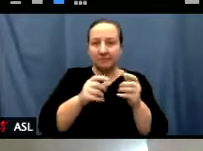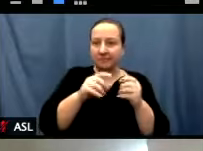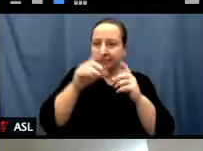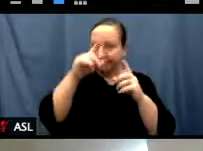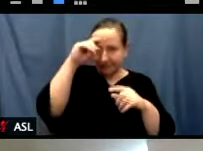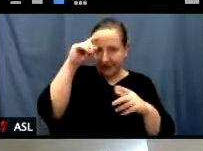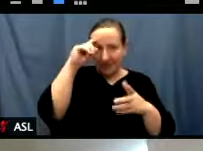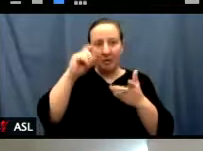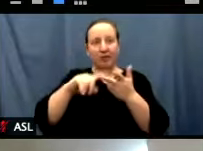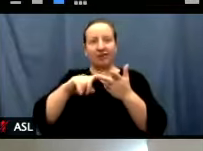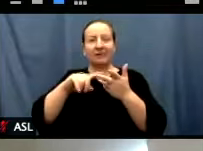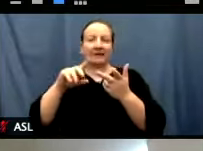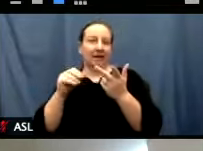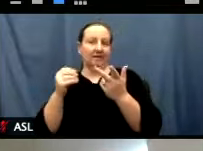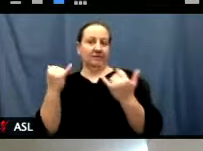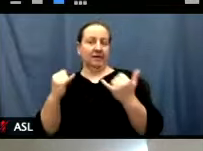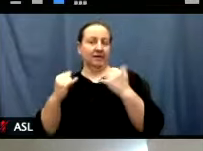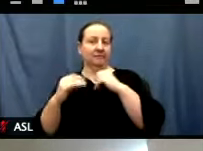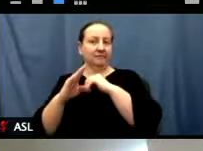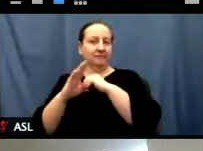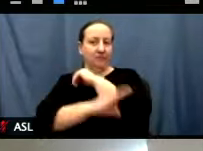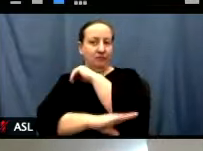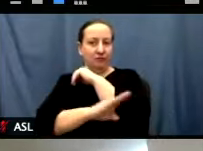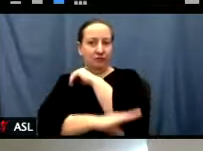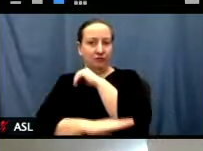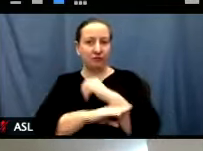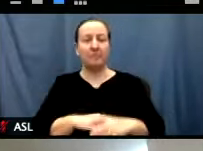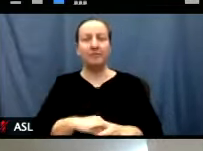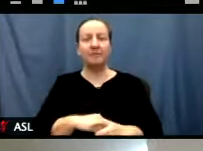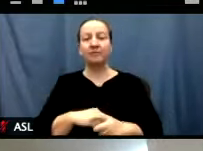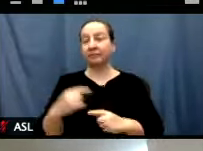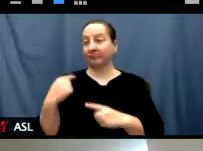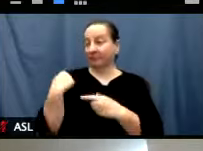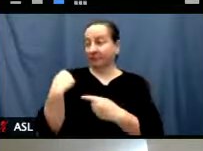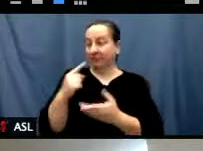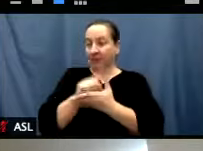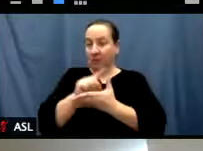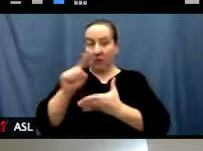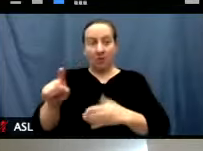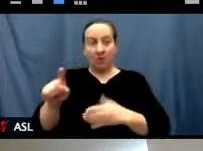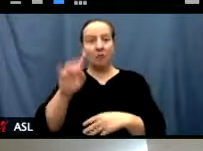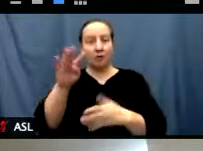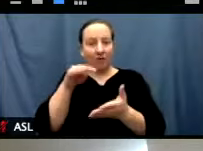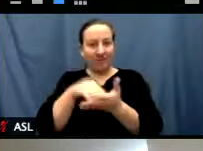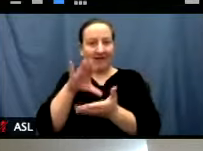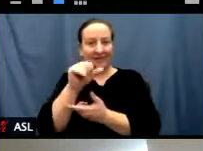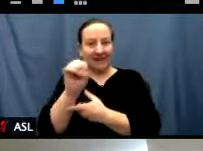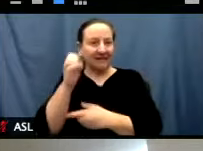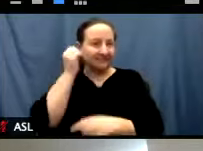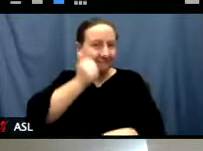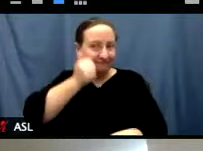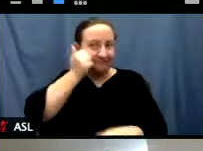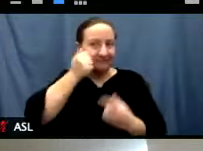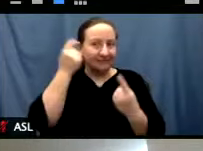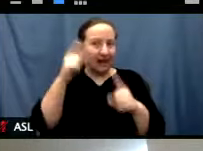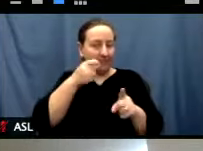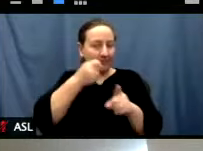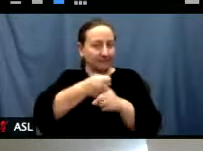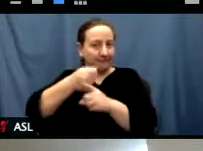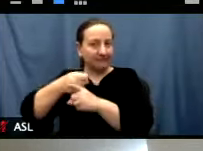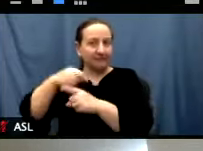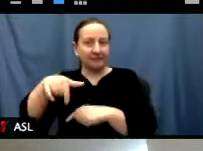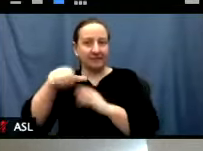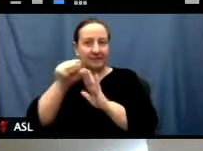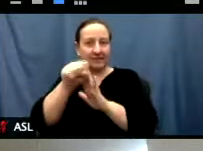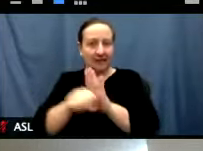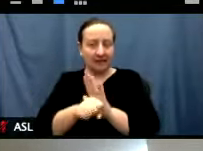counts since the beginning of the pandemic. In the last week, 4,000 cases per day have occurred on a daily basis in the state.